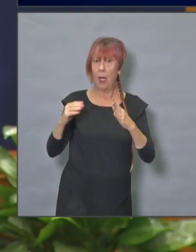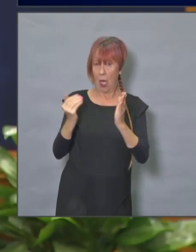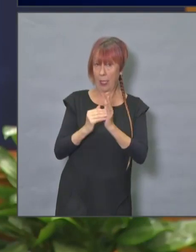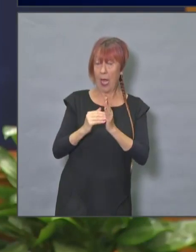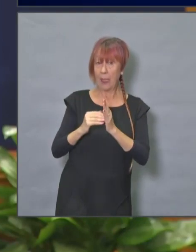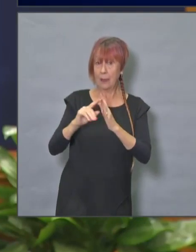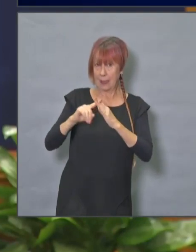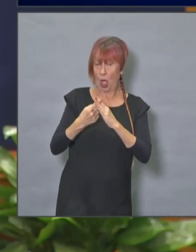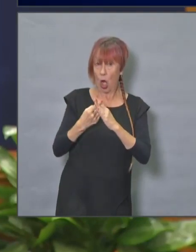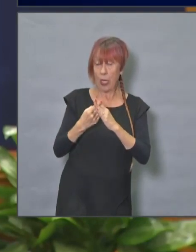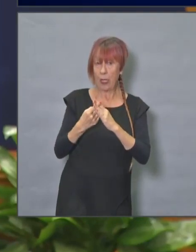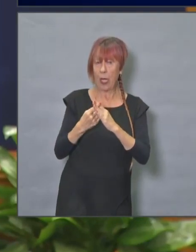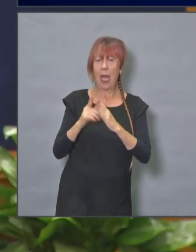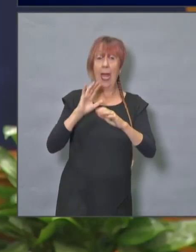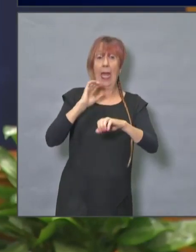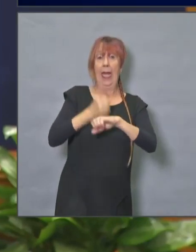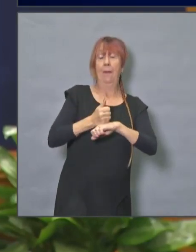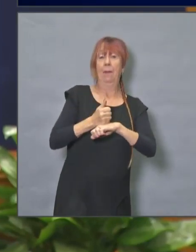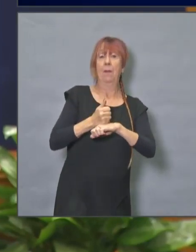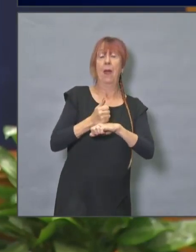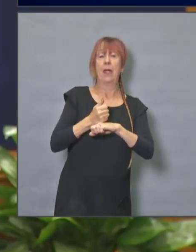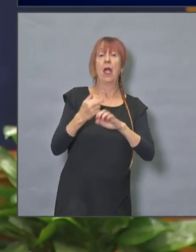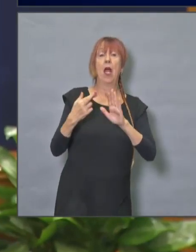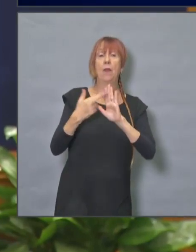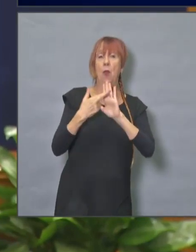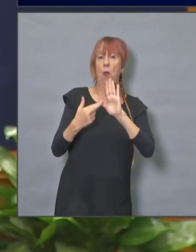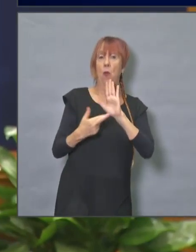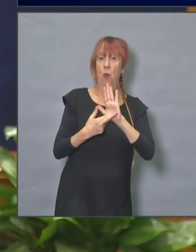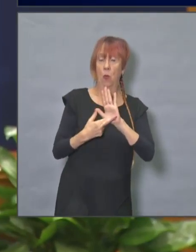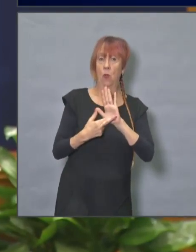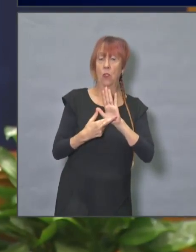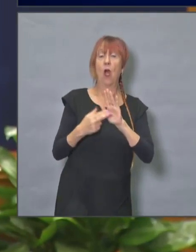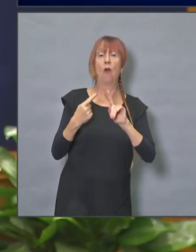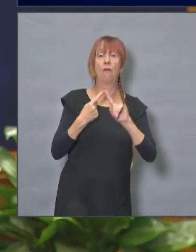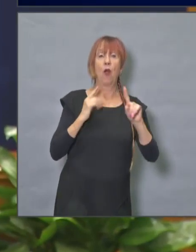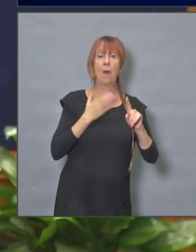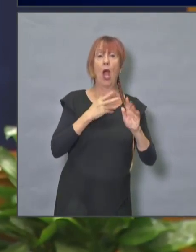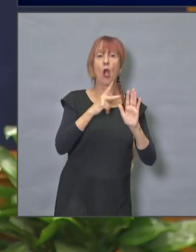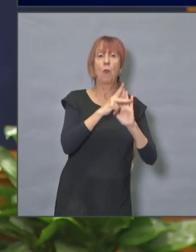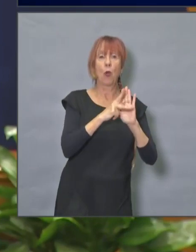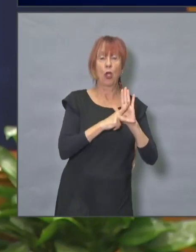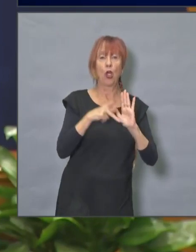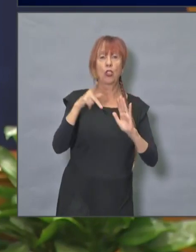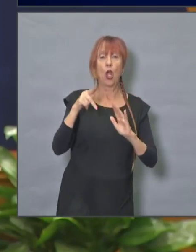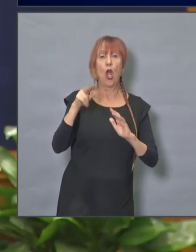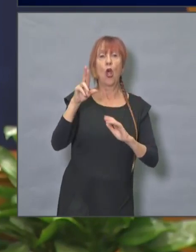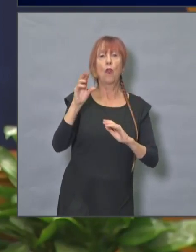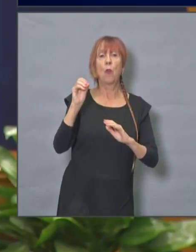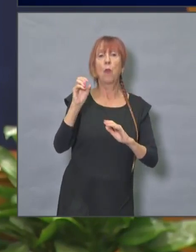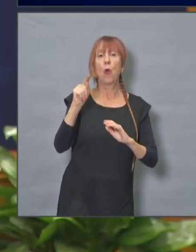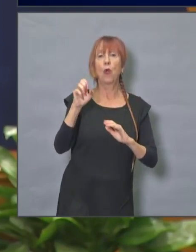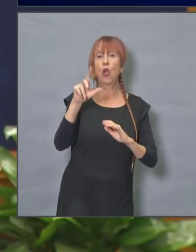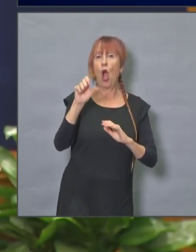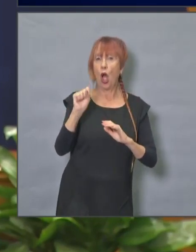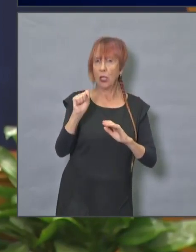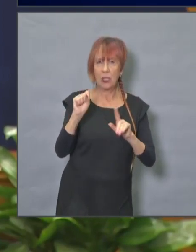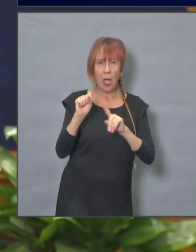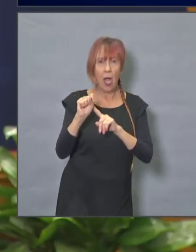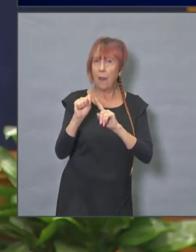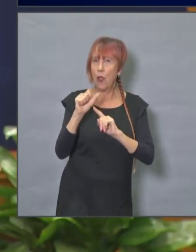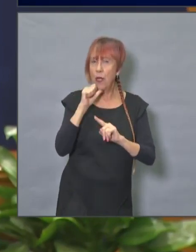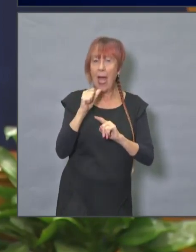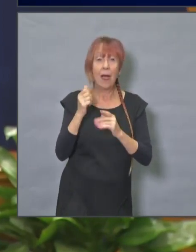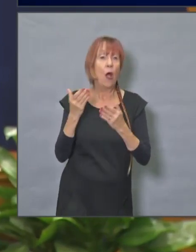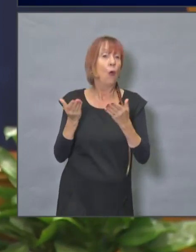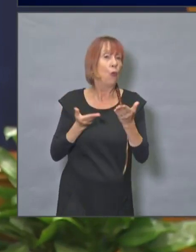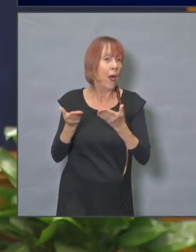are opening implement the directives that are in our protocols. These protocols, as a reminder, they're not